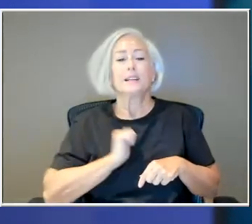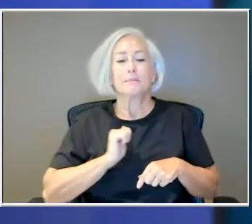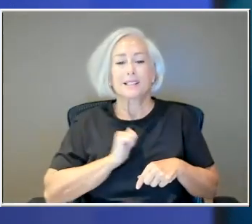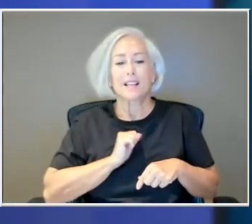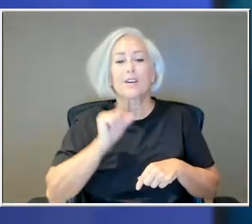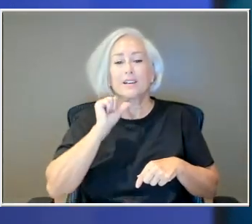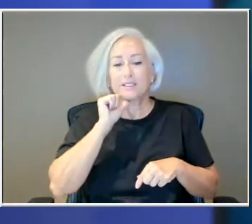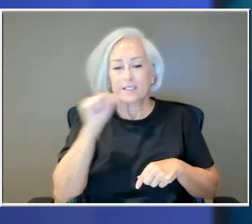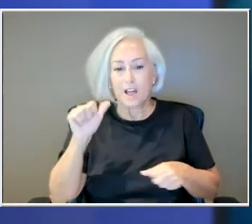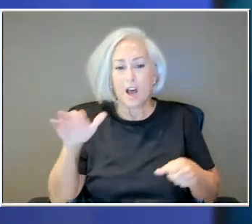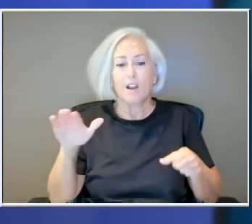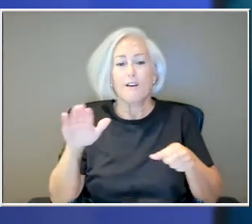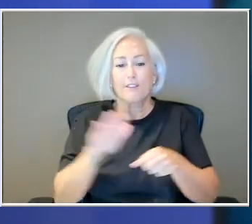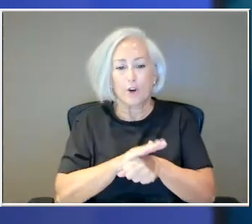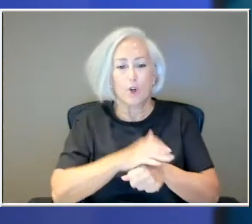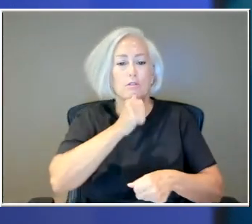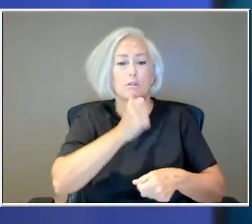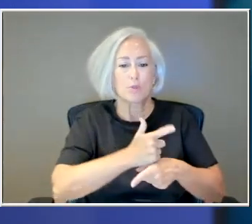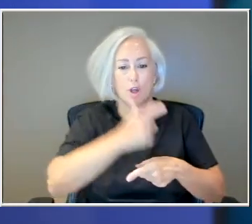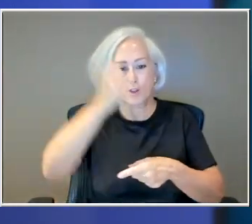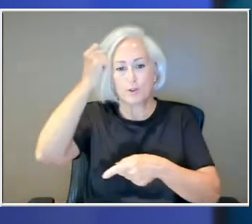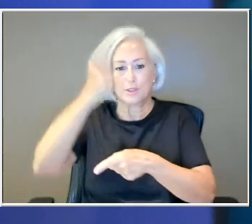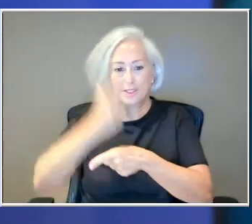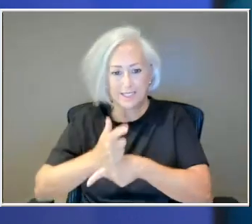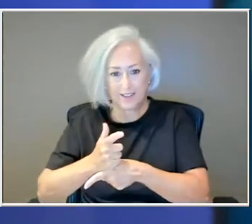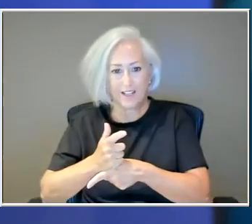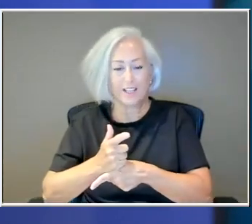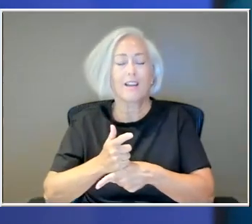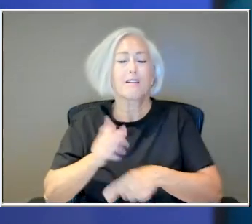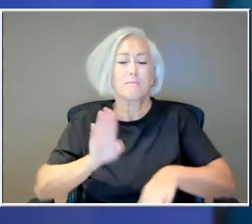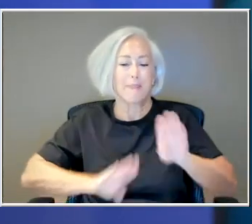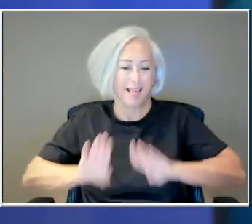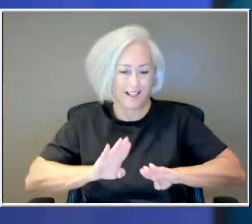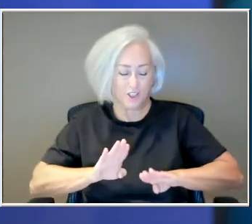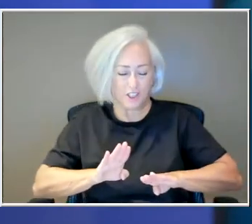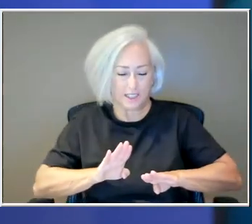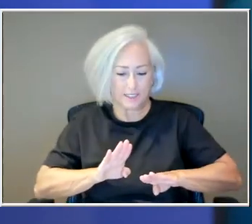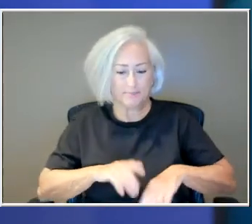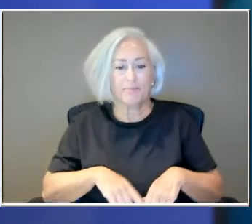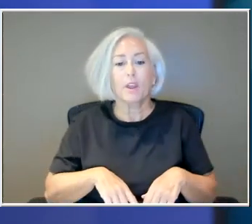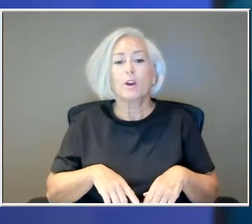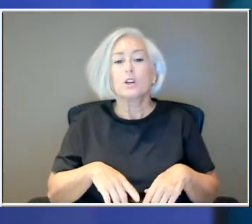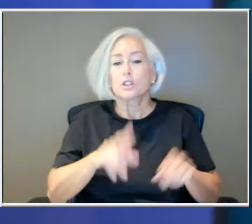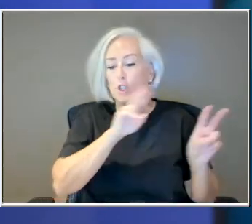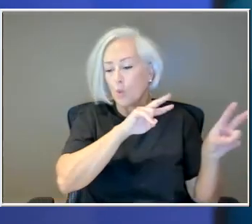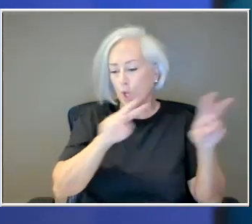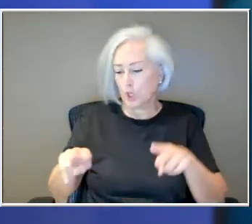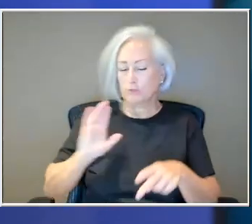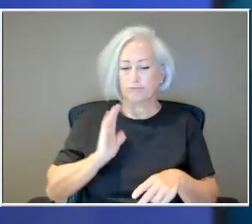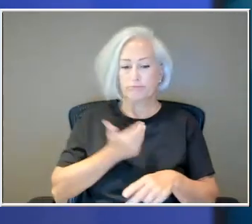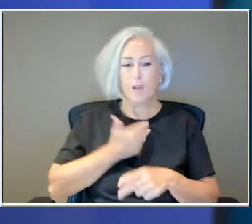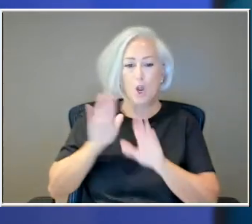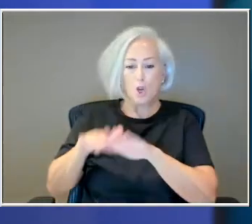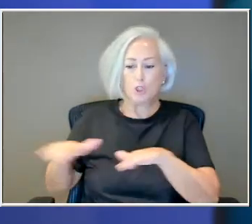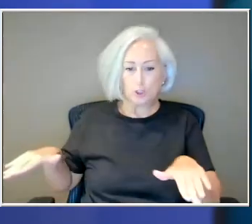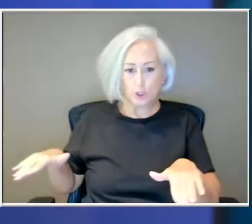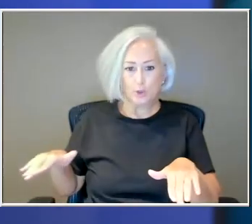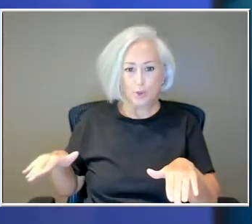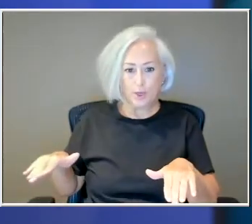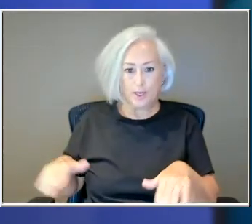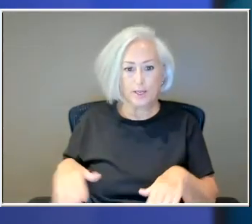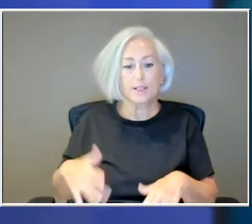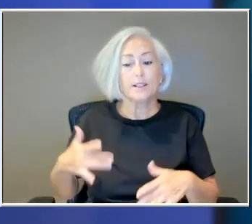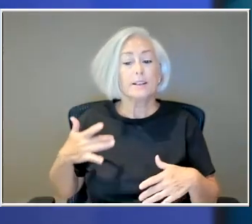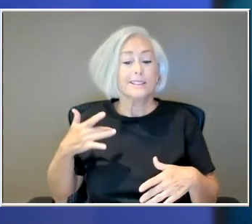have biologically full siblings I don't have, we turned to our children, and male donors are